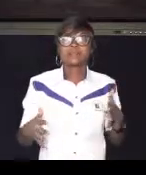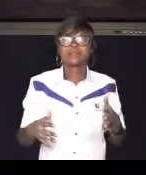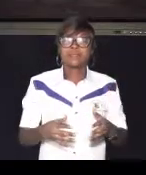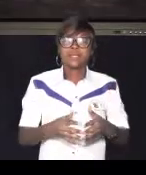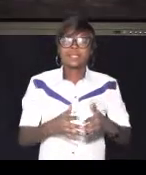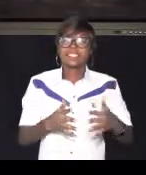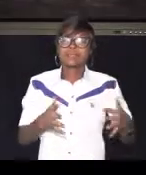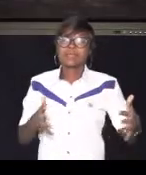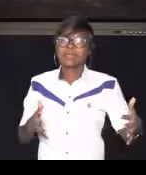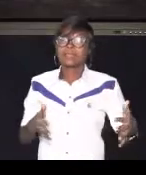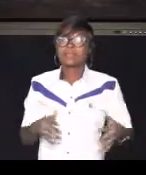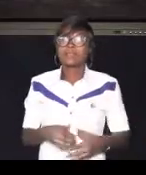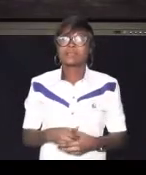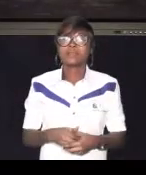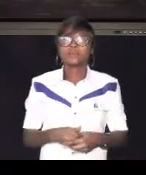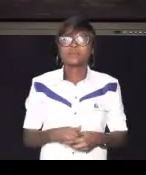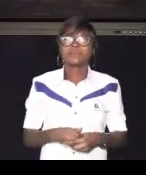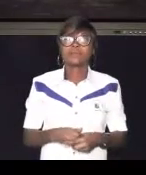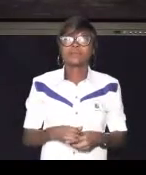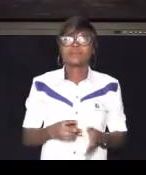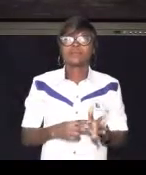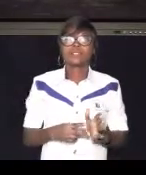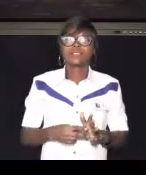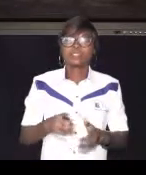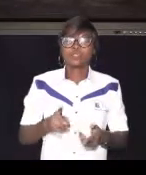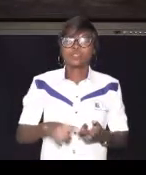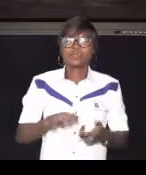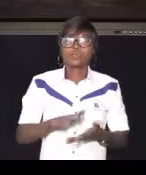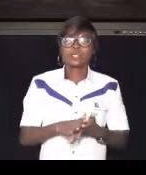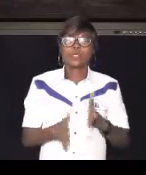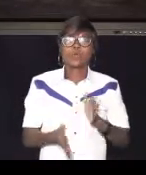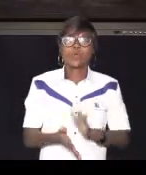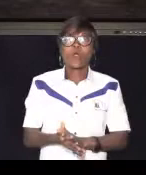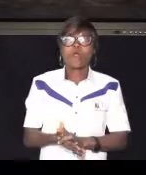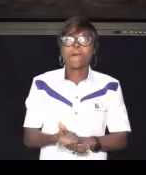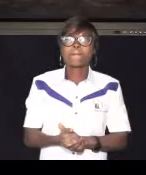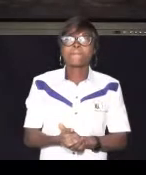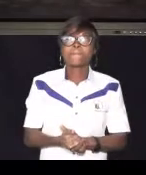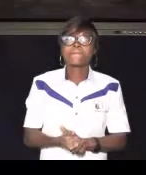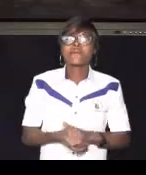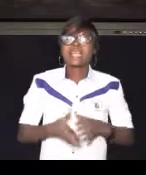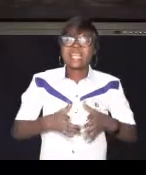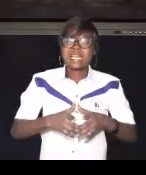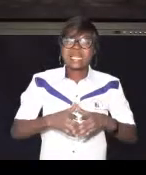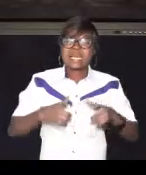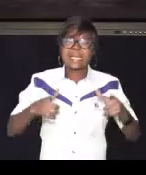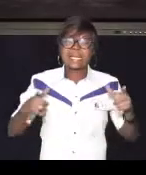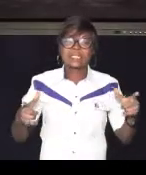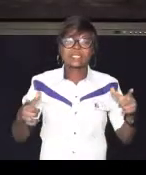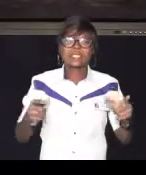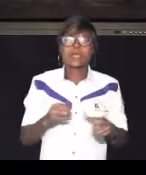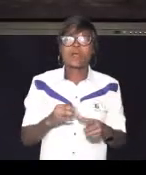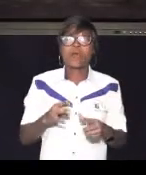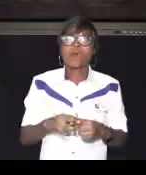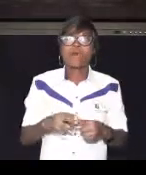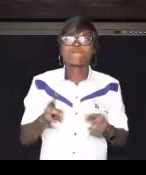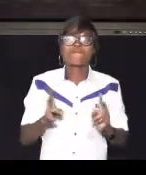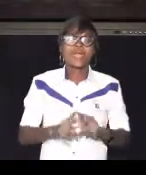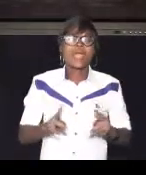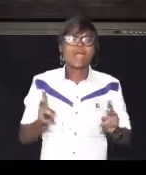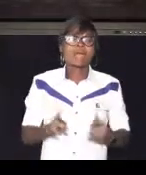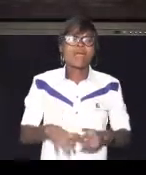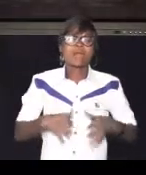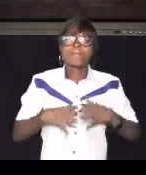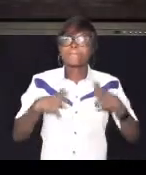Expand. Expand, meaning to become or make larger or more